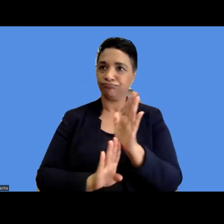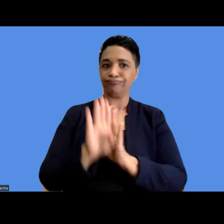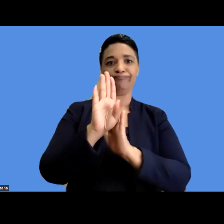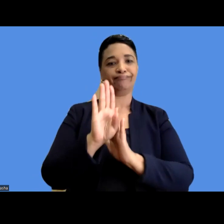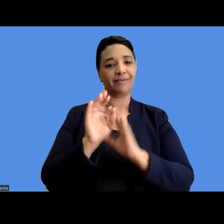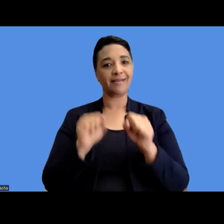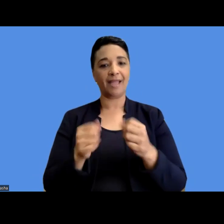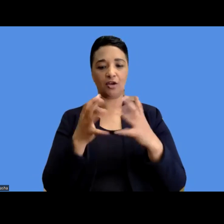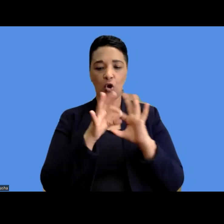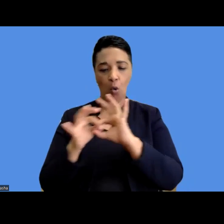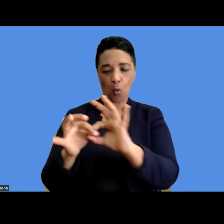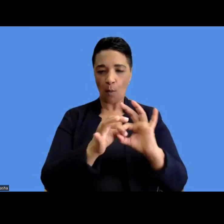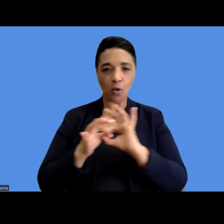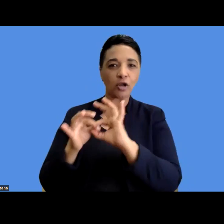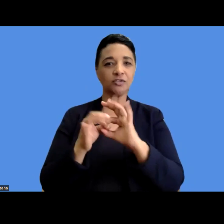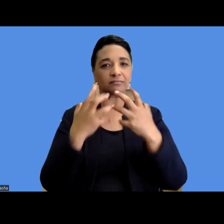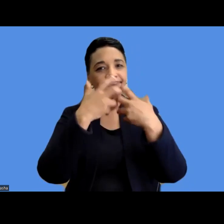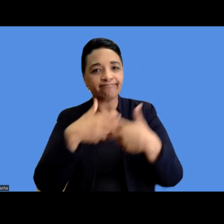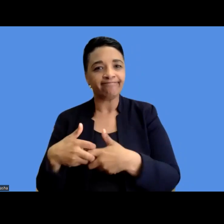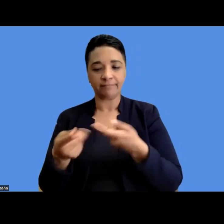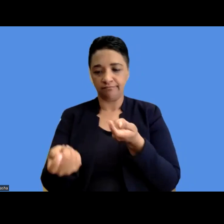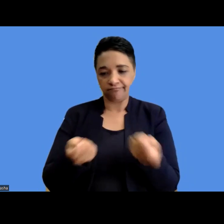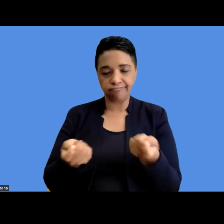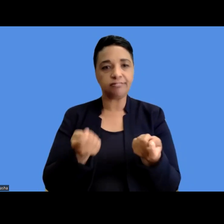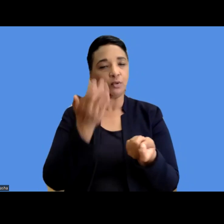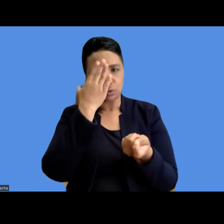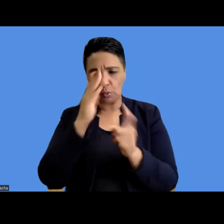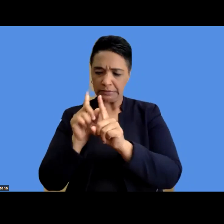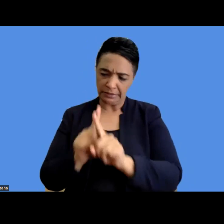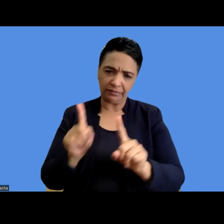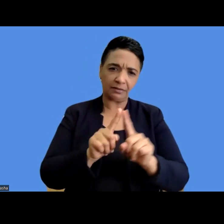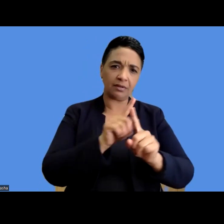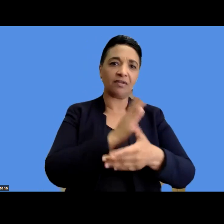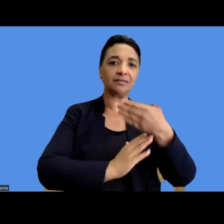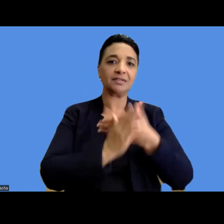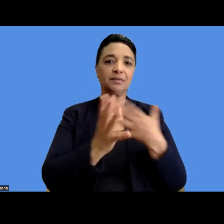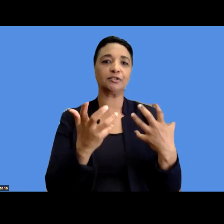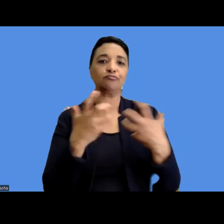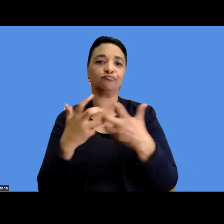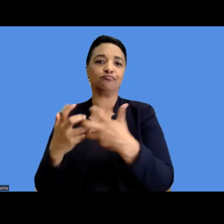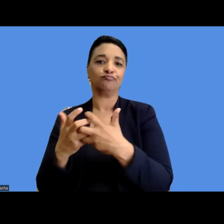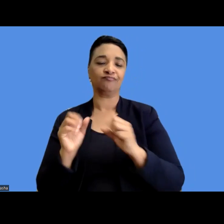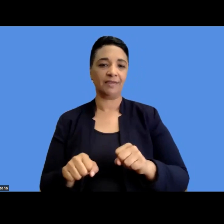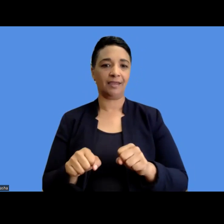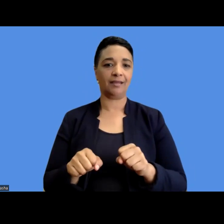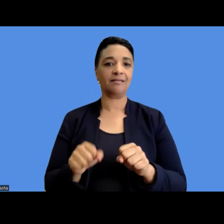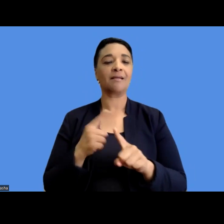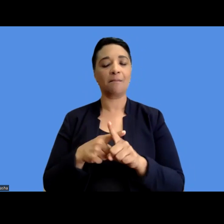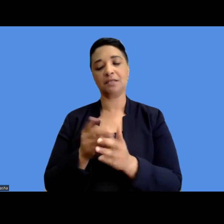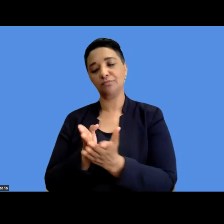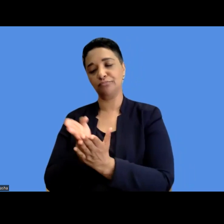cooperation and better coordination of disabilities within the cluster itself and across cluster with